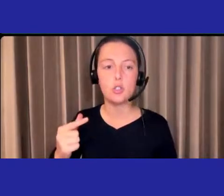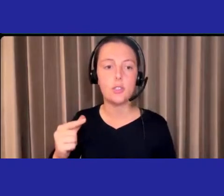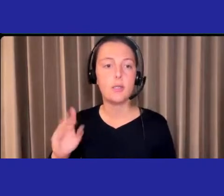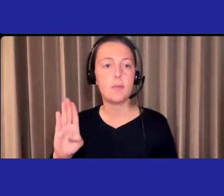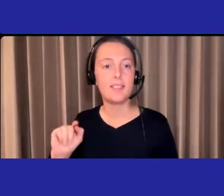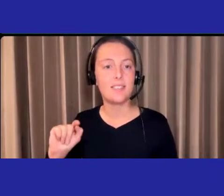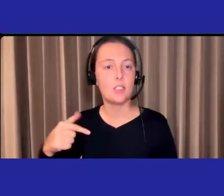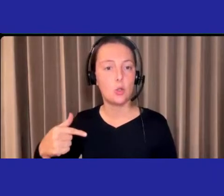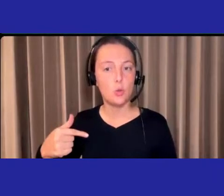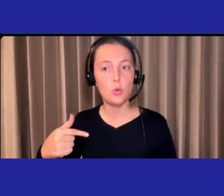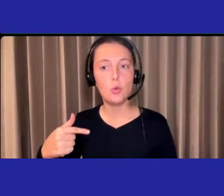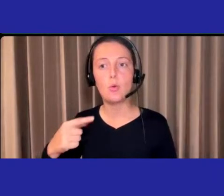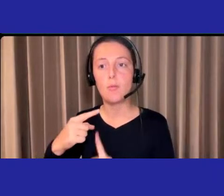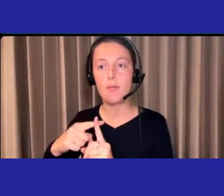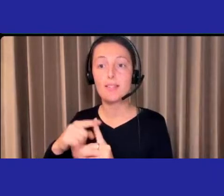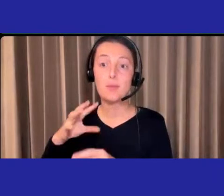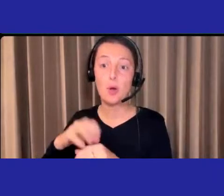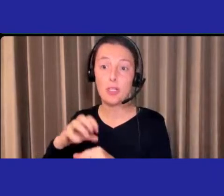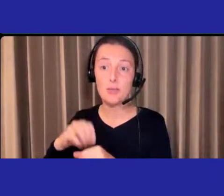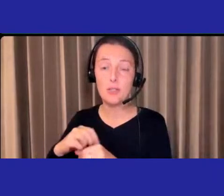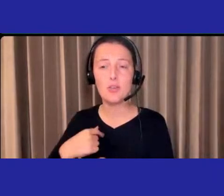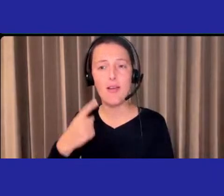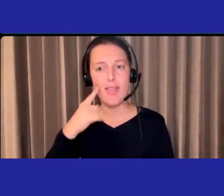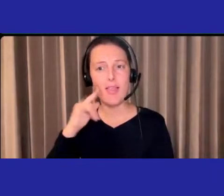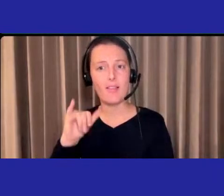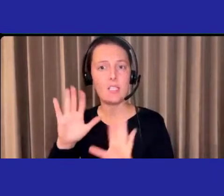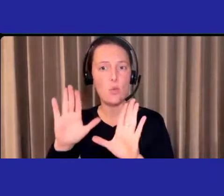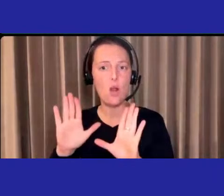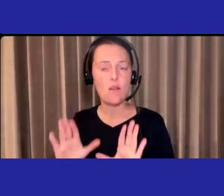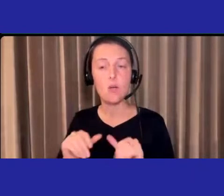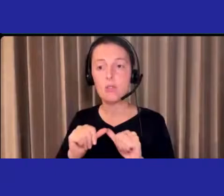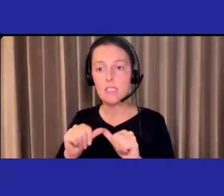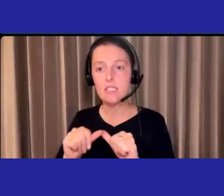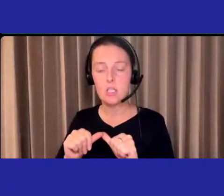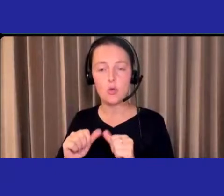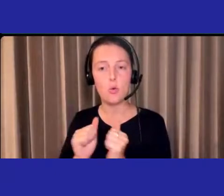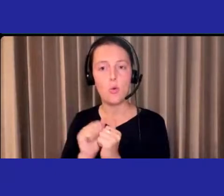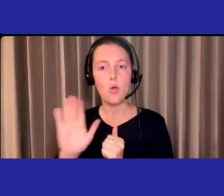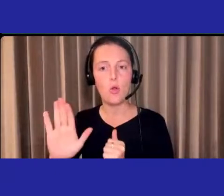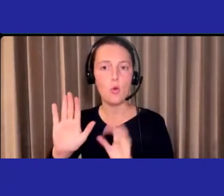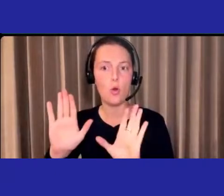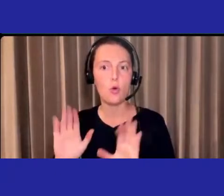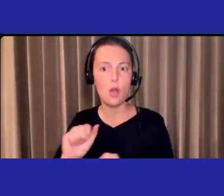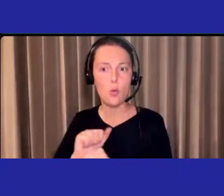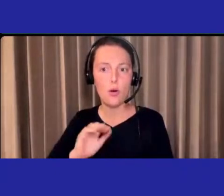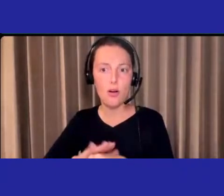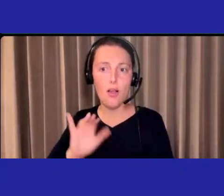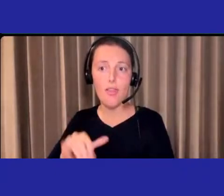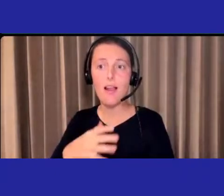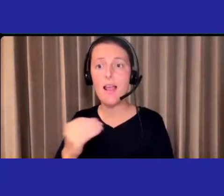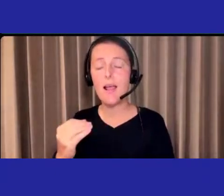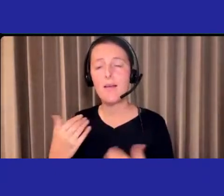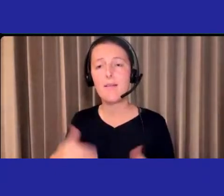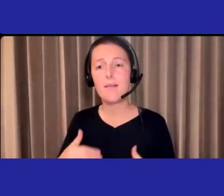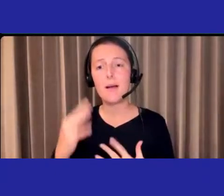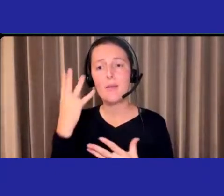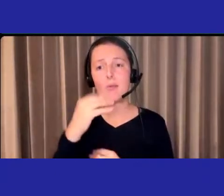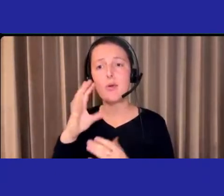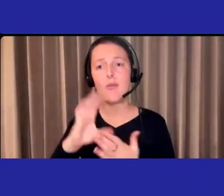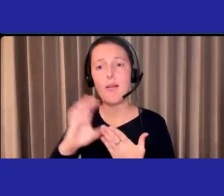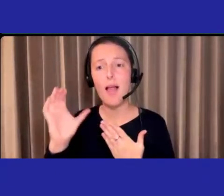plus participation. I think that's wonderful, and continue with the great work on that. And what a beautiful calendar. Oh, I actually have one